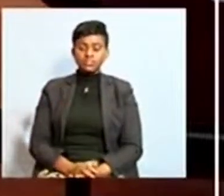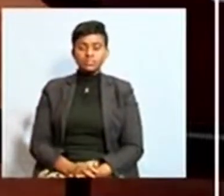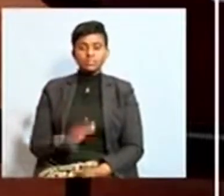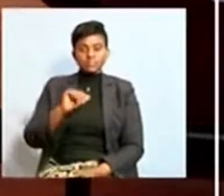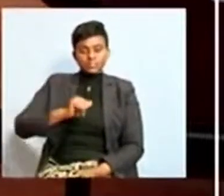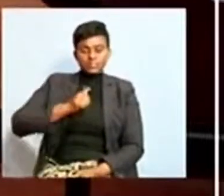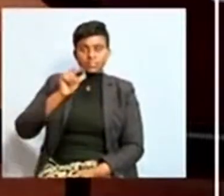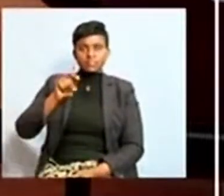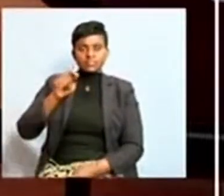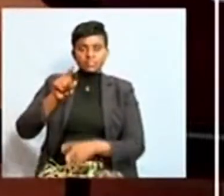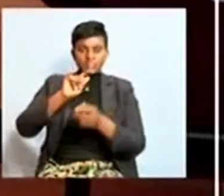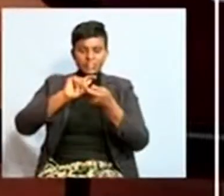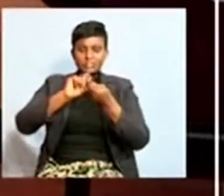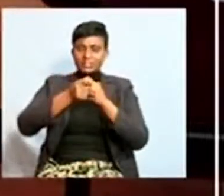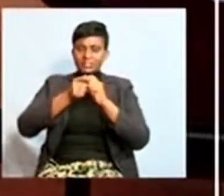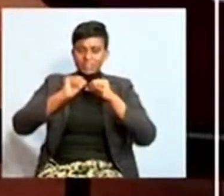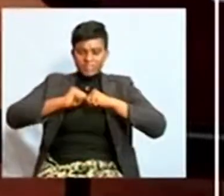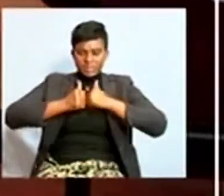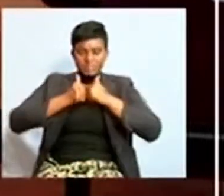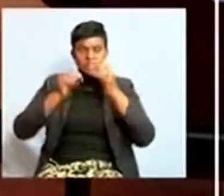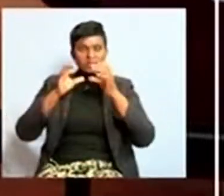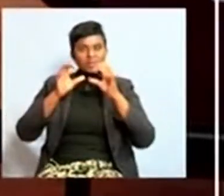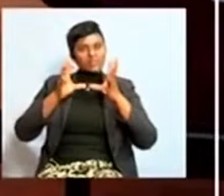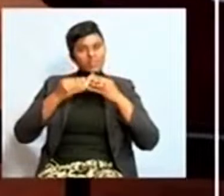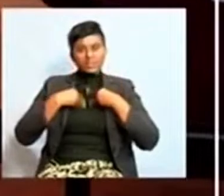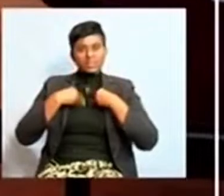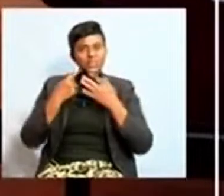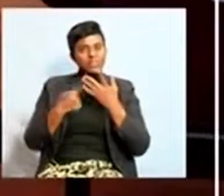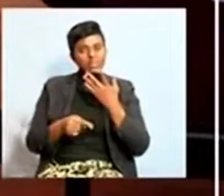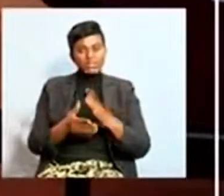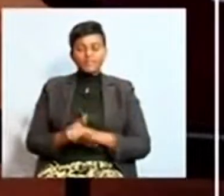to rectify. So what should we take as a committee here?